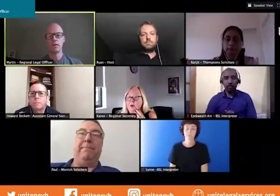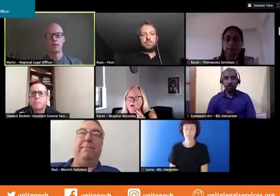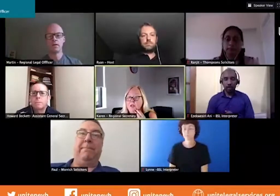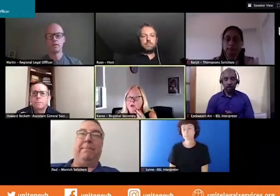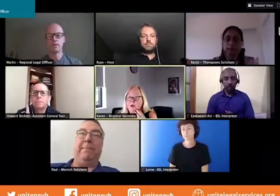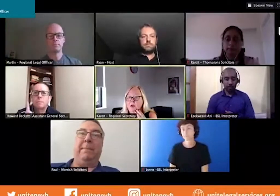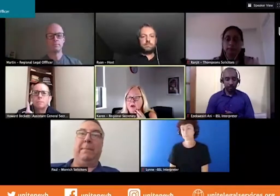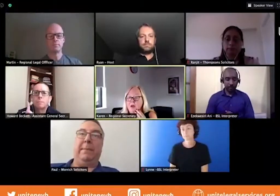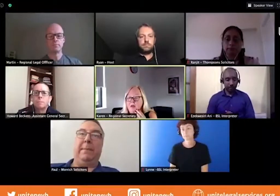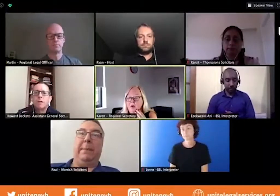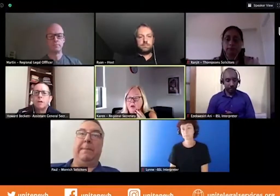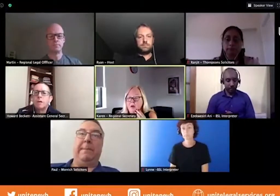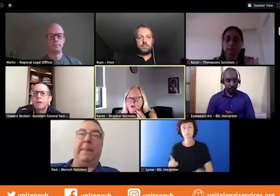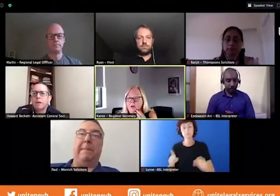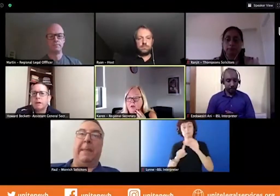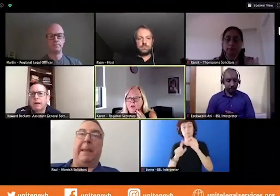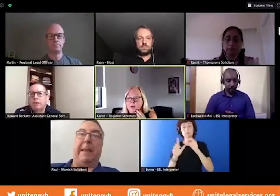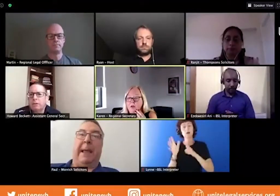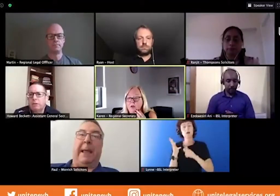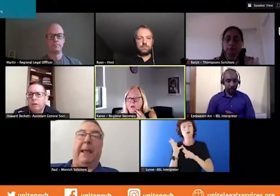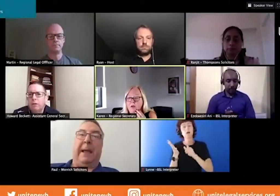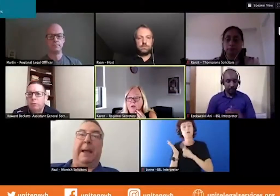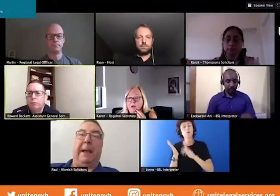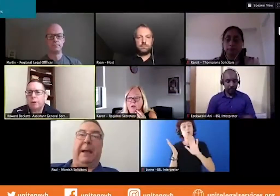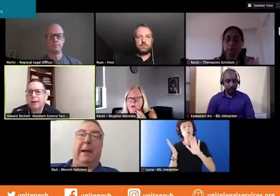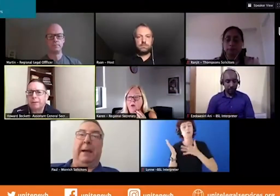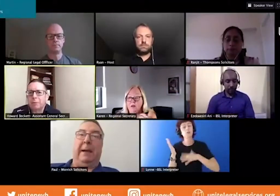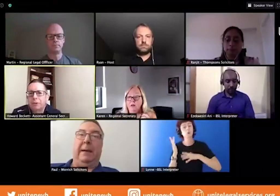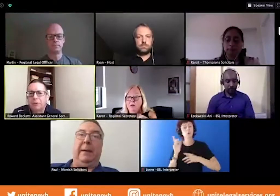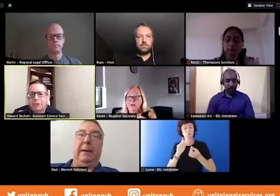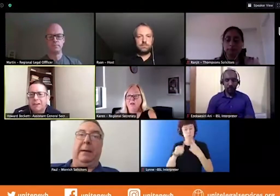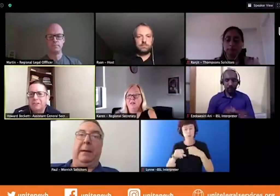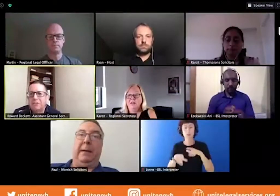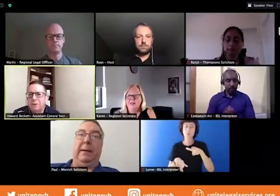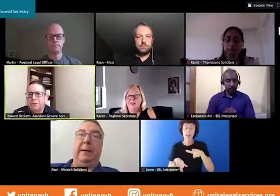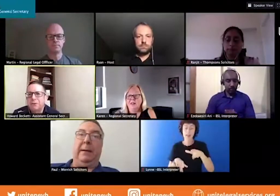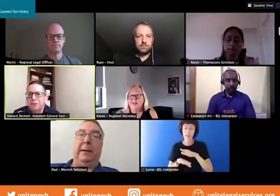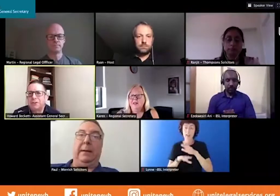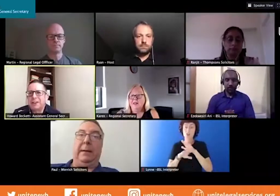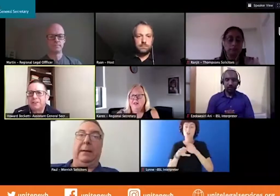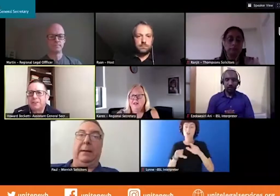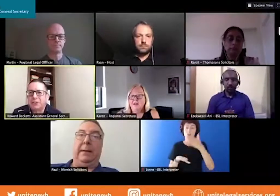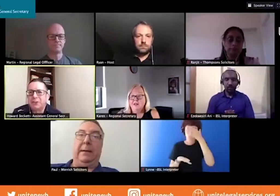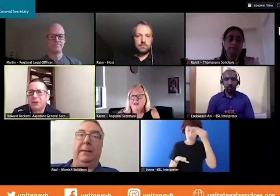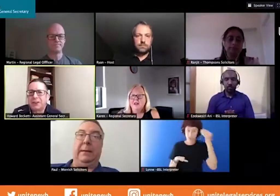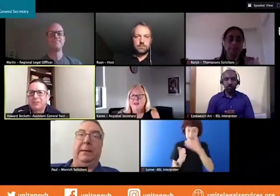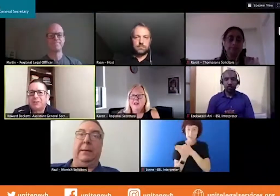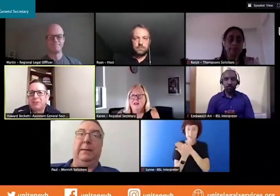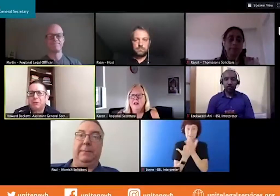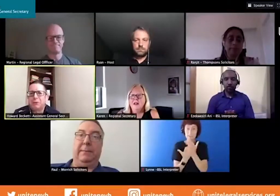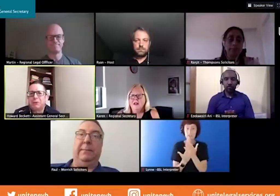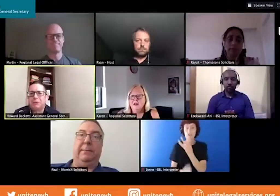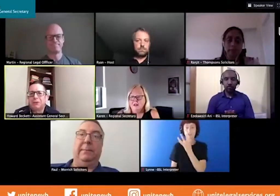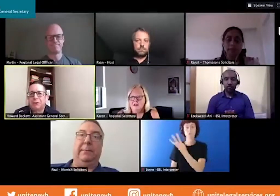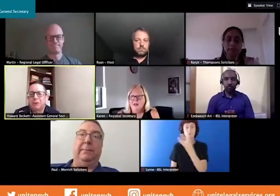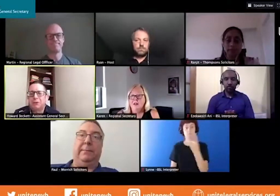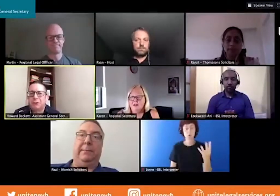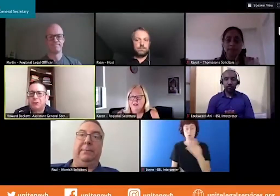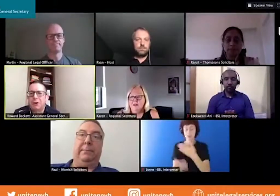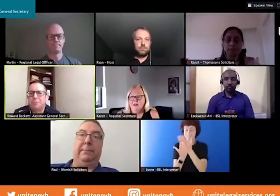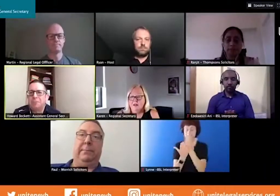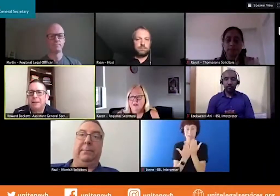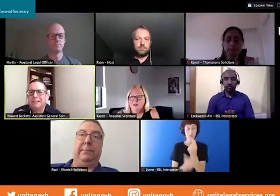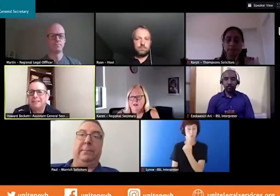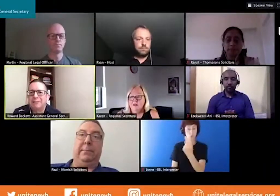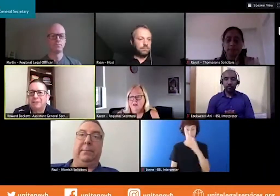Oh, did you want to come back on that one? Yeah, it's just to say, don't forget about your Section 44 and your Section 100 rights. You should not